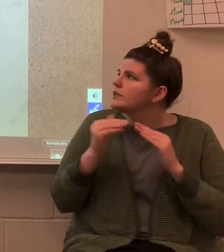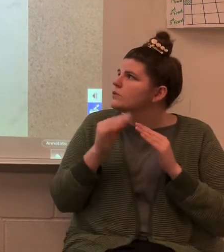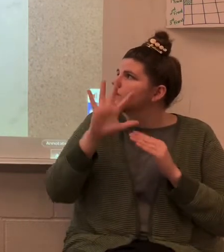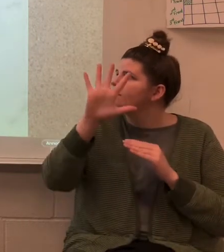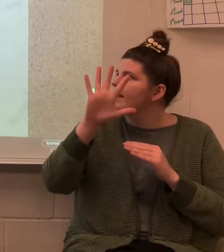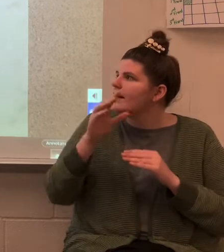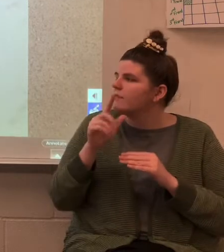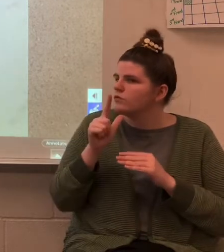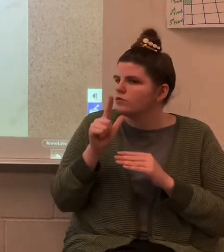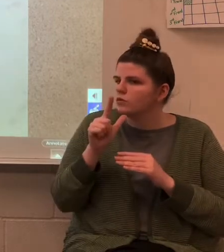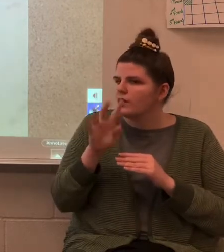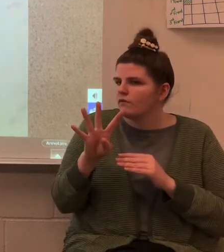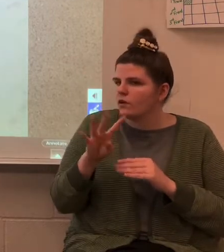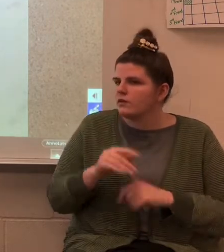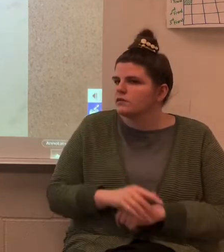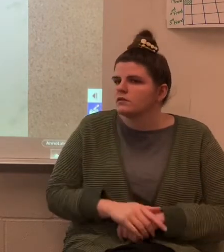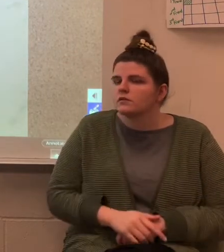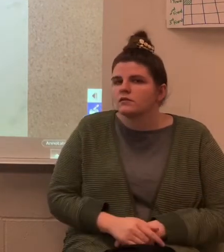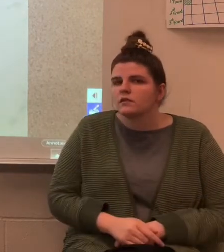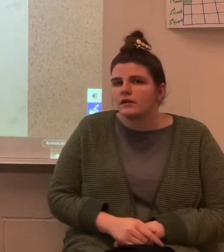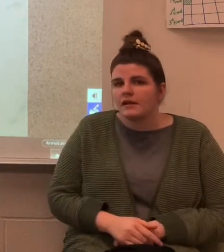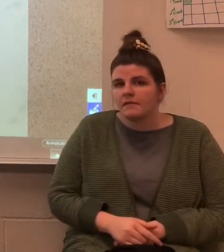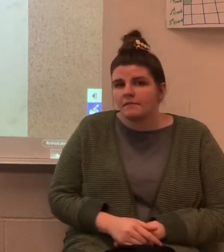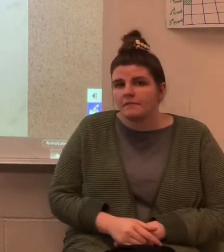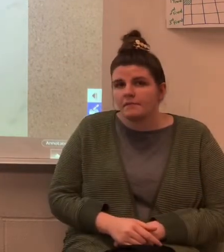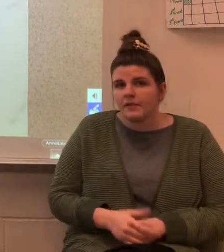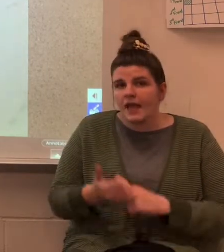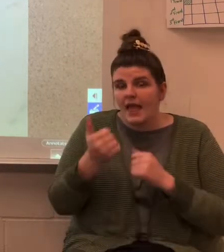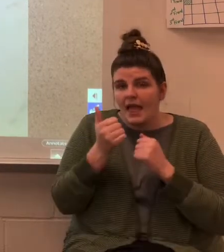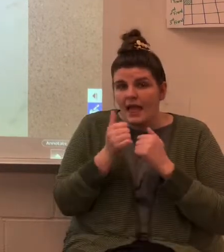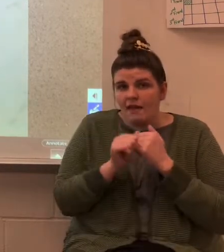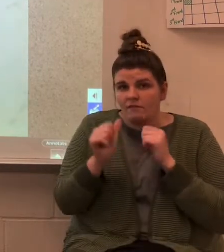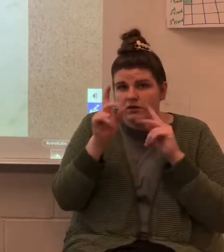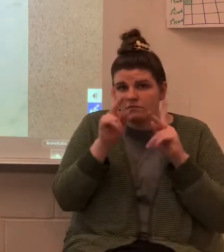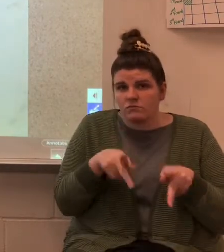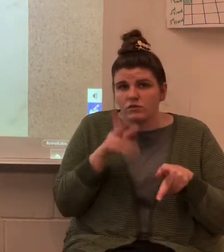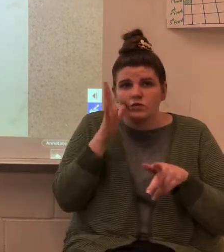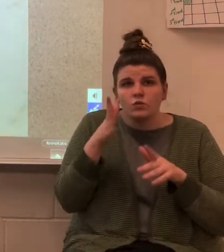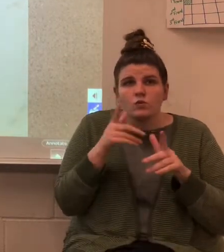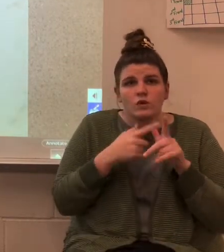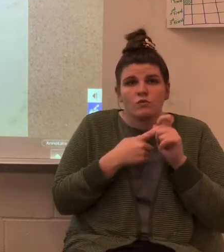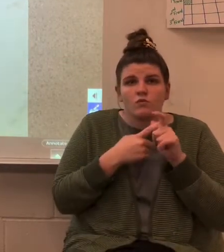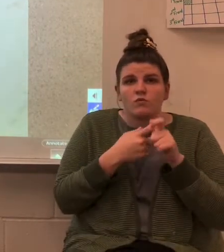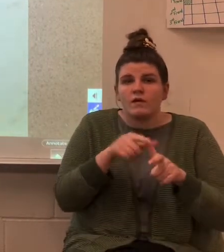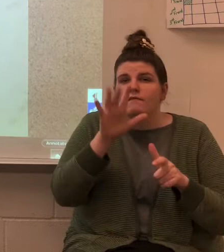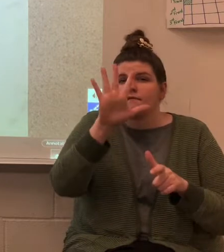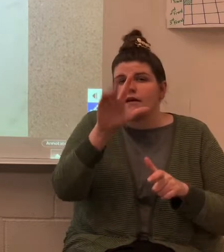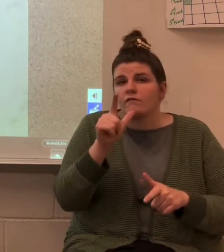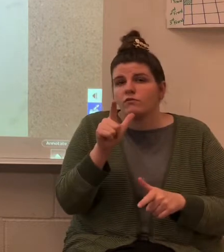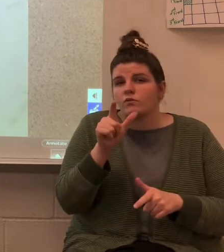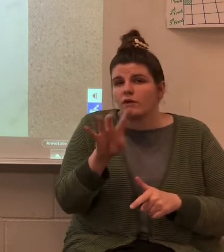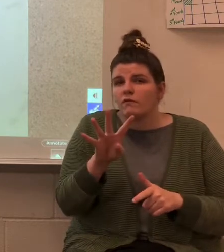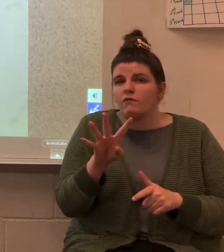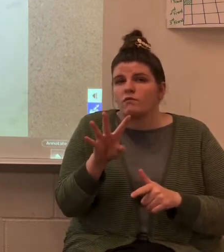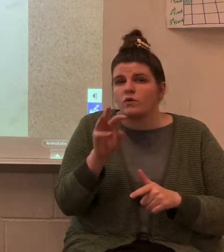5/24. So each team member will run 5/24 of a mile